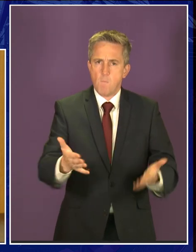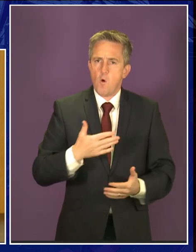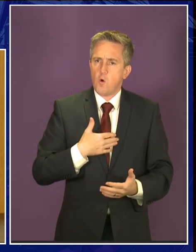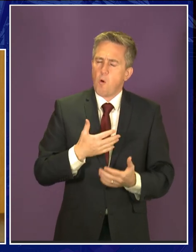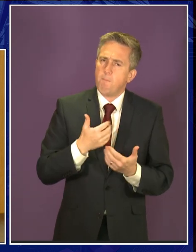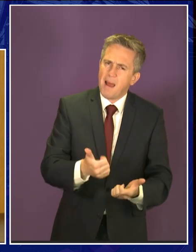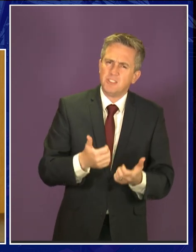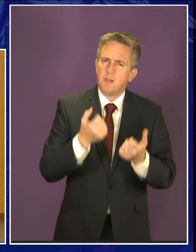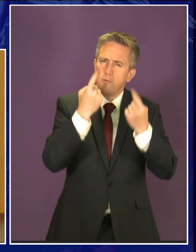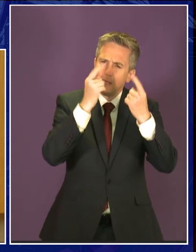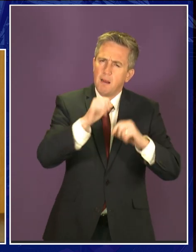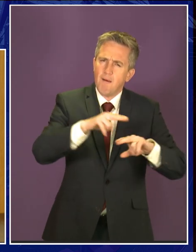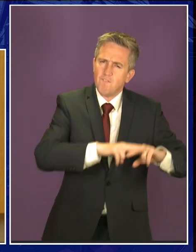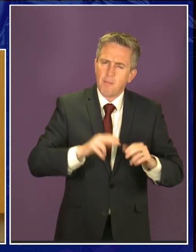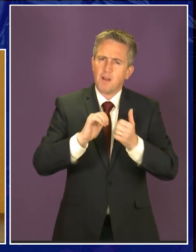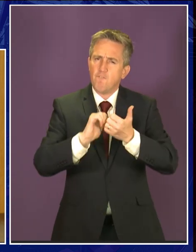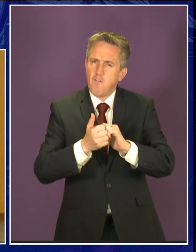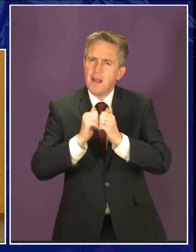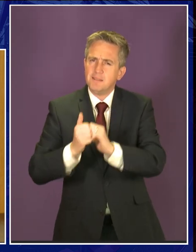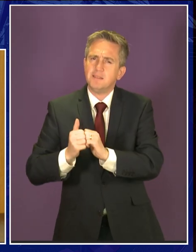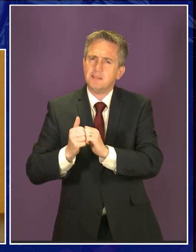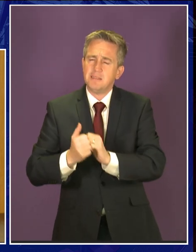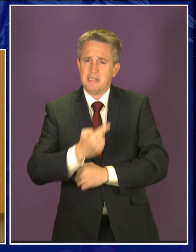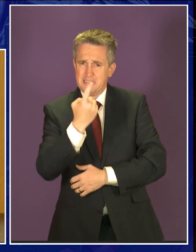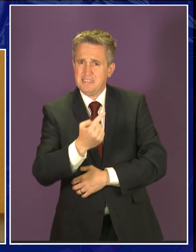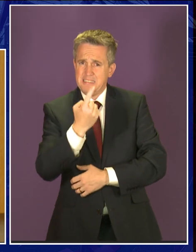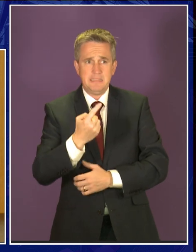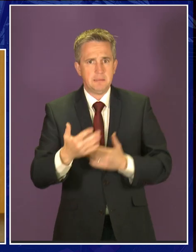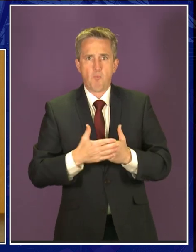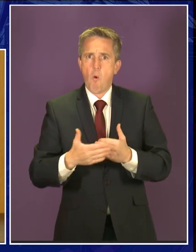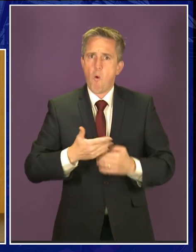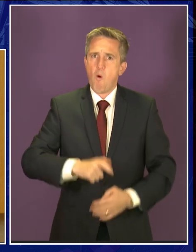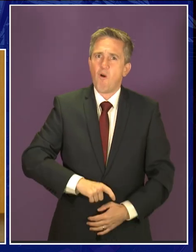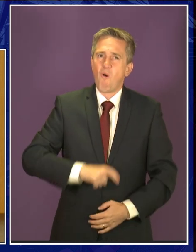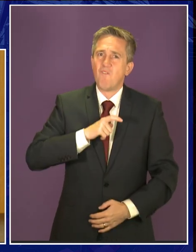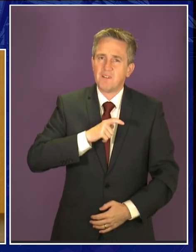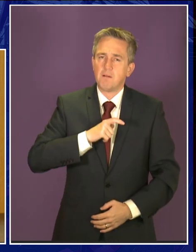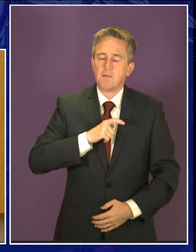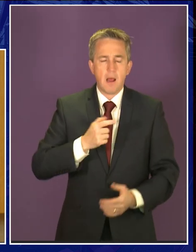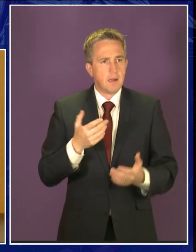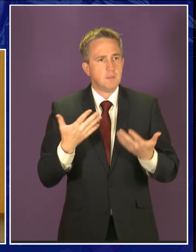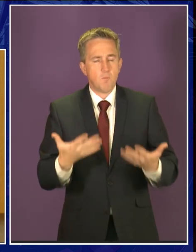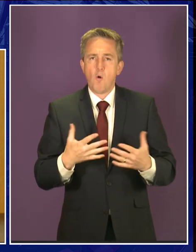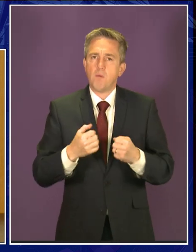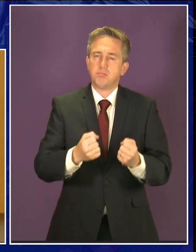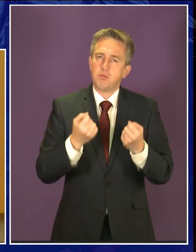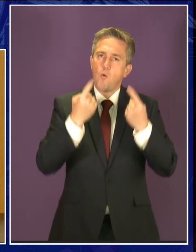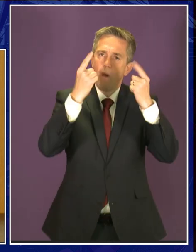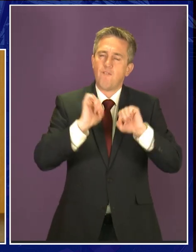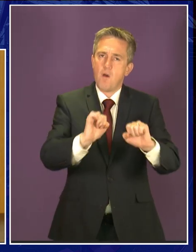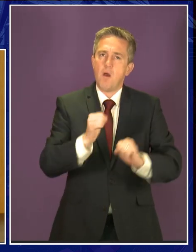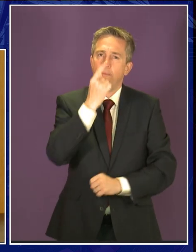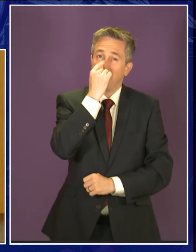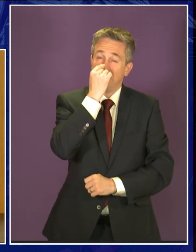empathic towards her family and friends. And most of all, she has gained self-confidence and believes in her natural abilities.